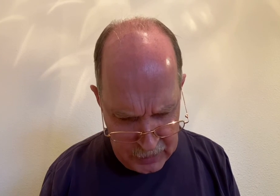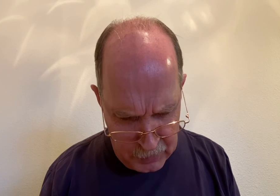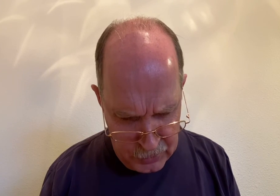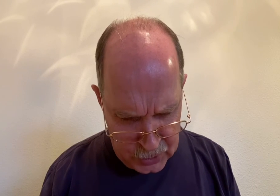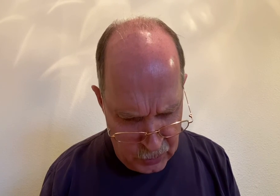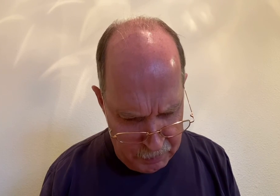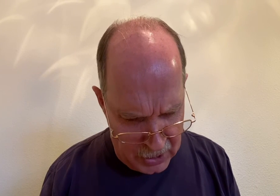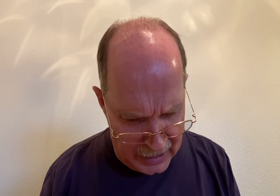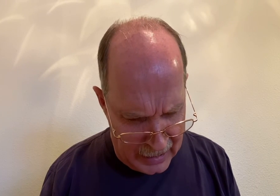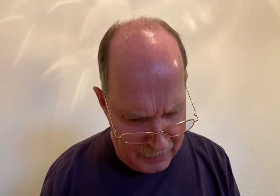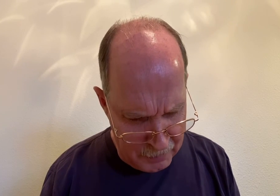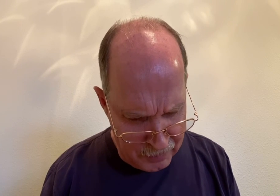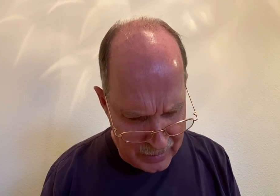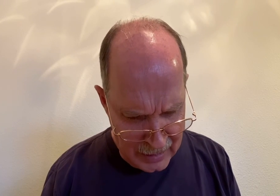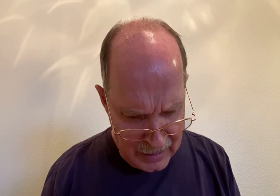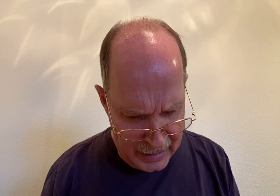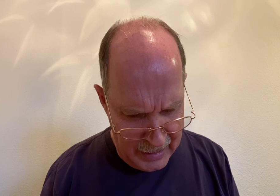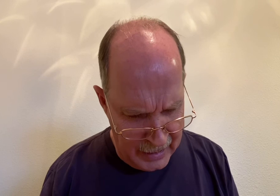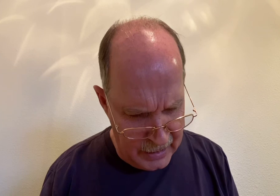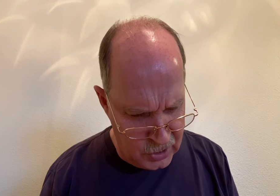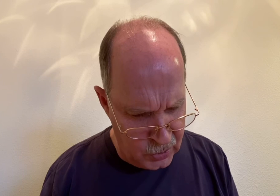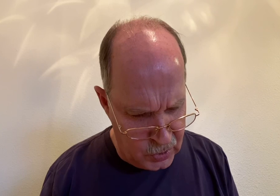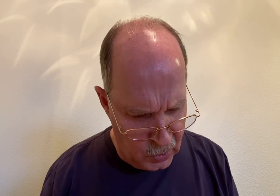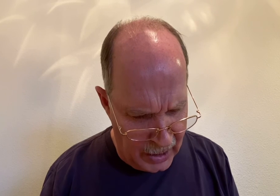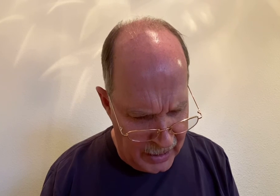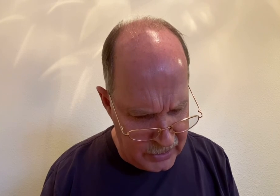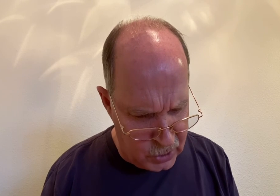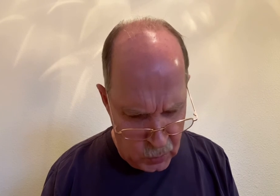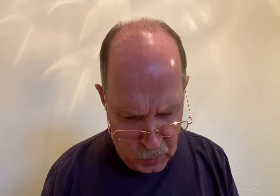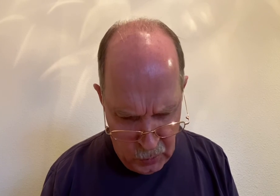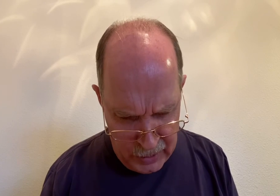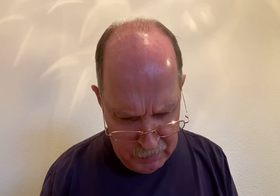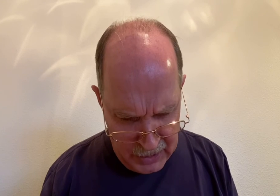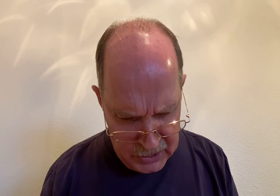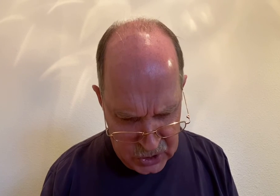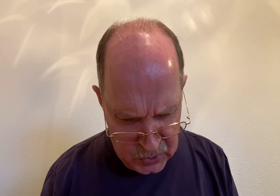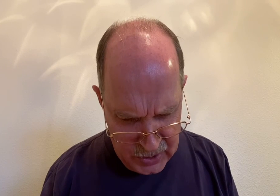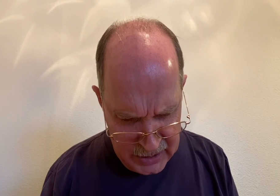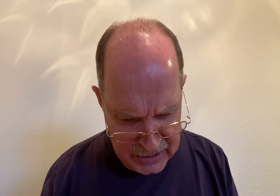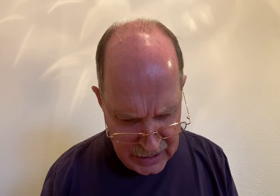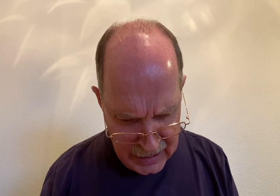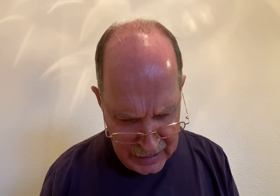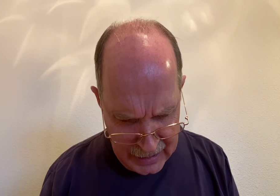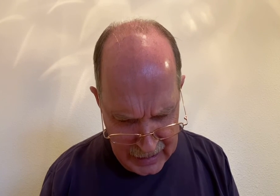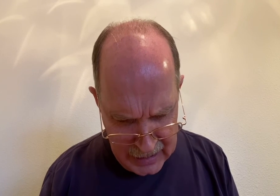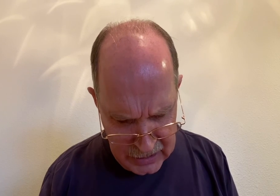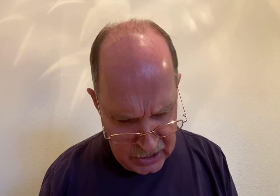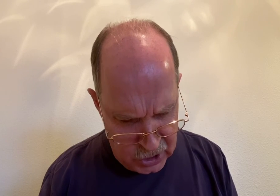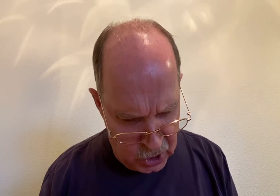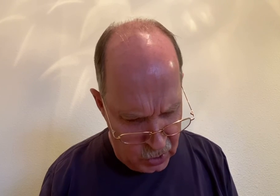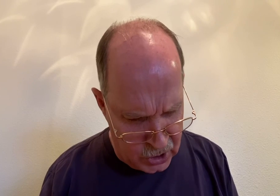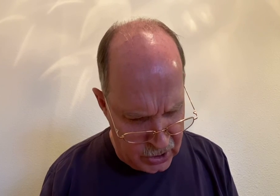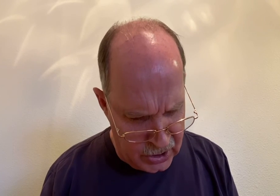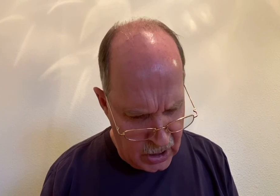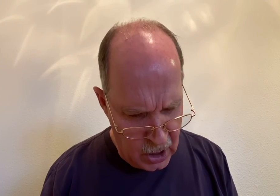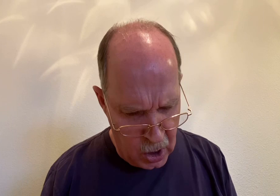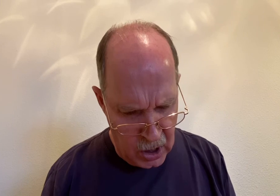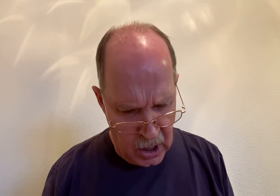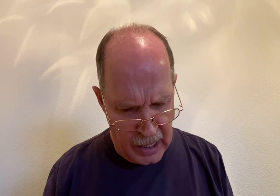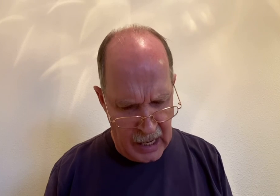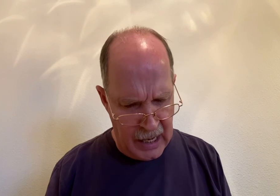enlisting people to apply and to try to ruin ministries and